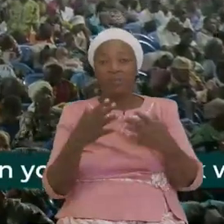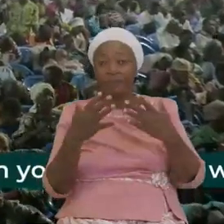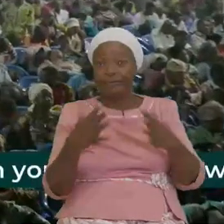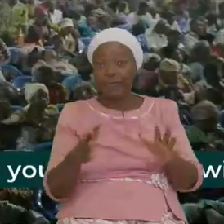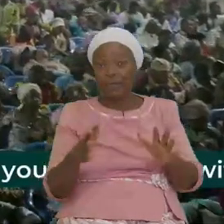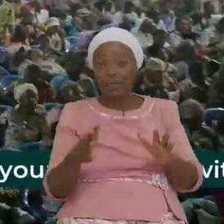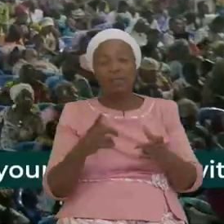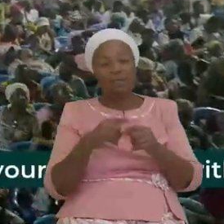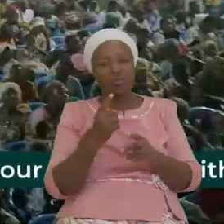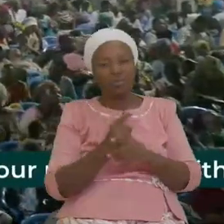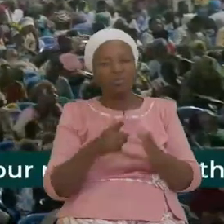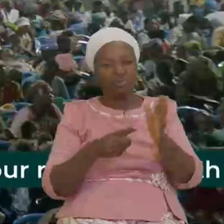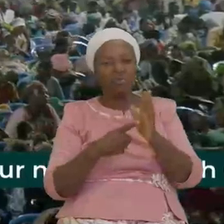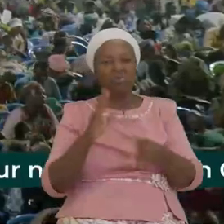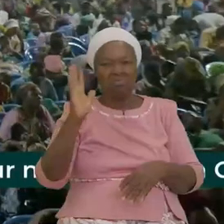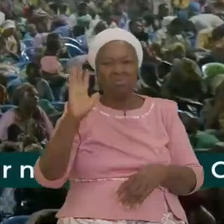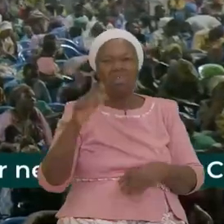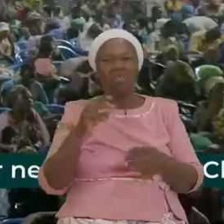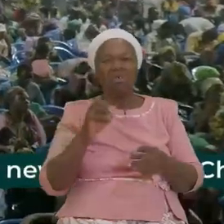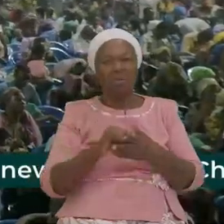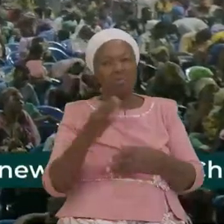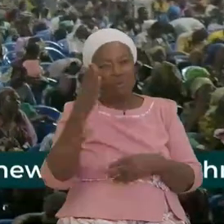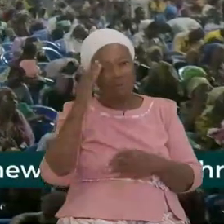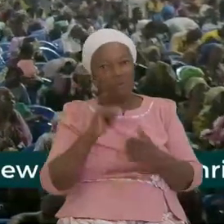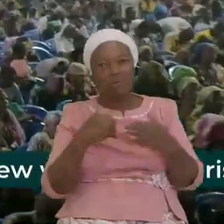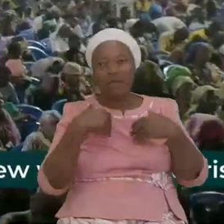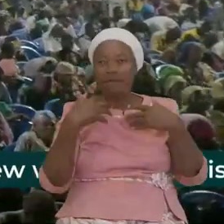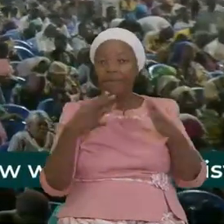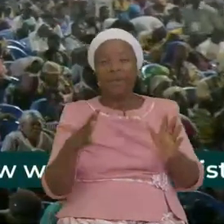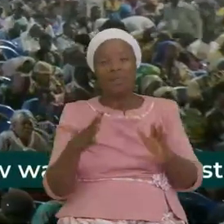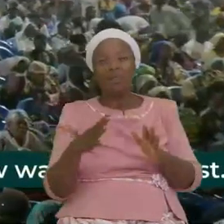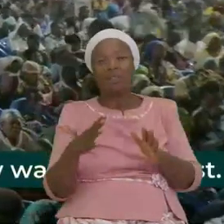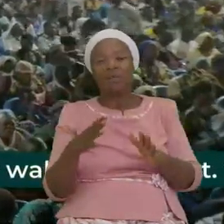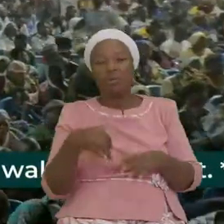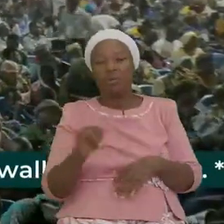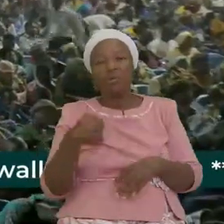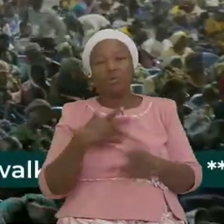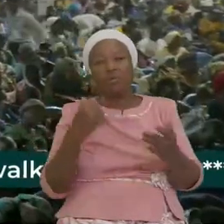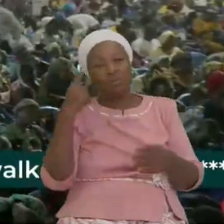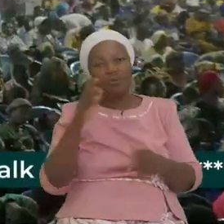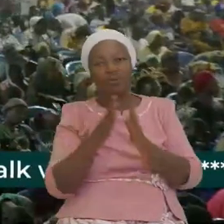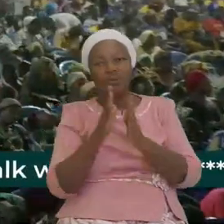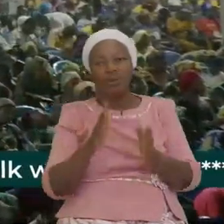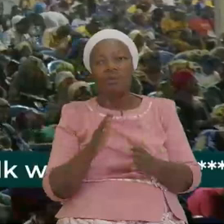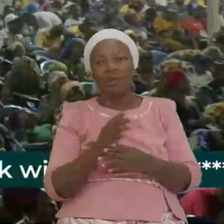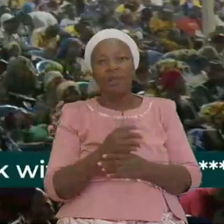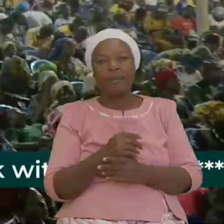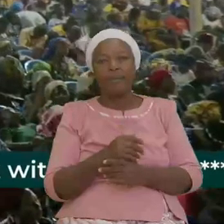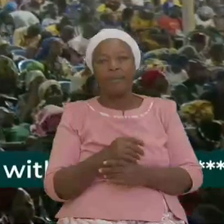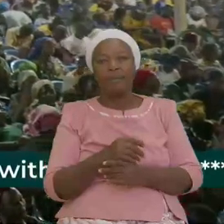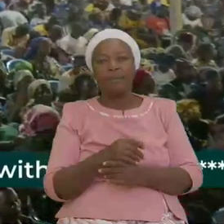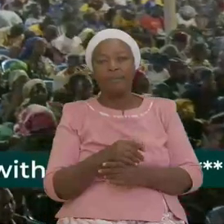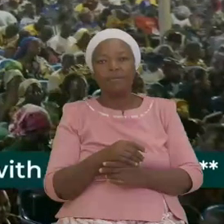If you are done, just wave your hand and let us see while we are still waiting for